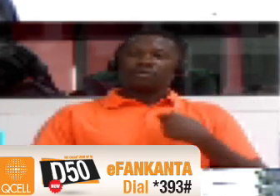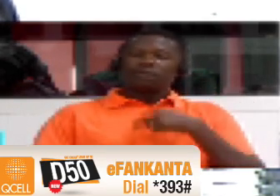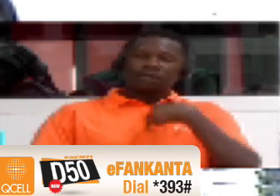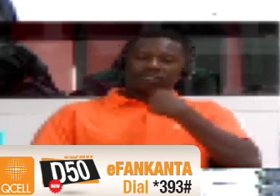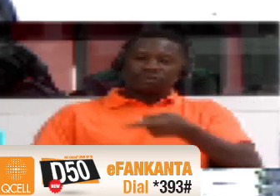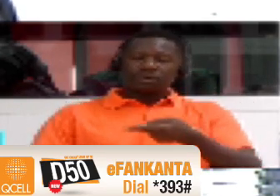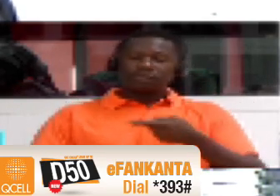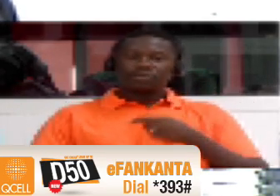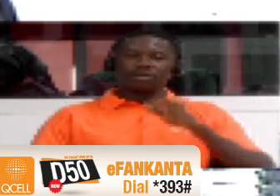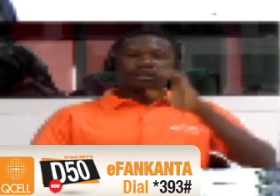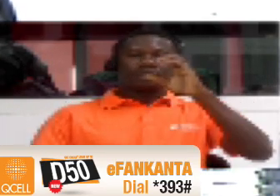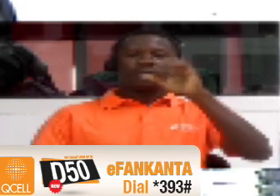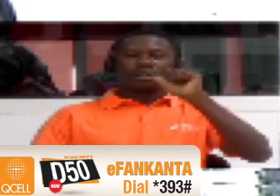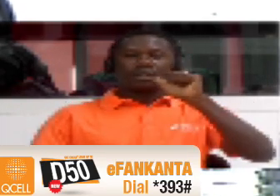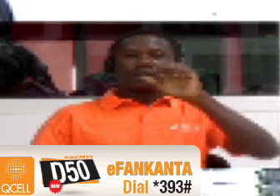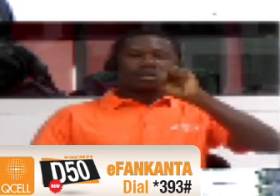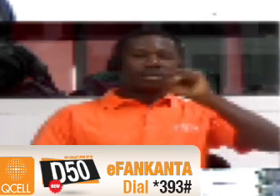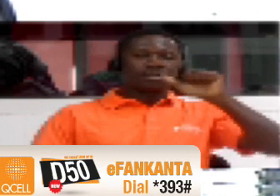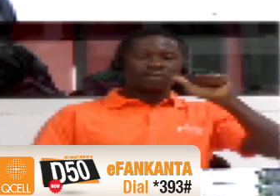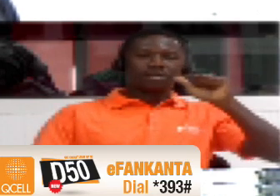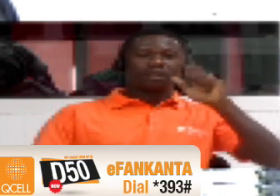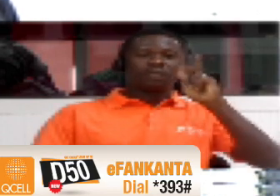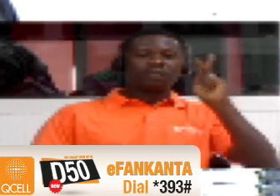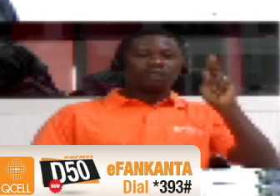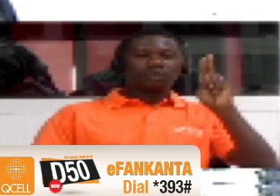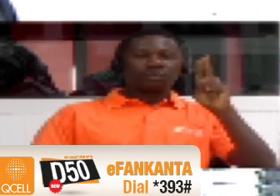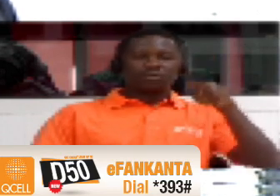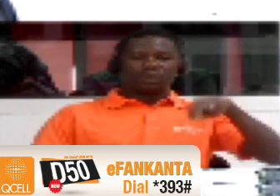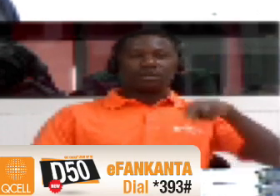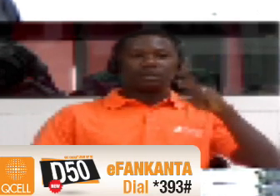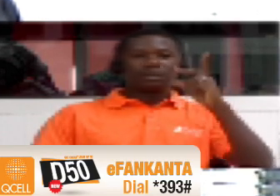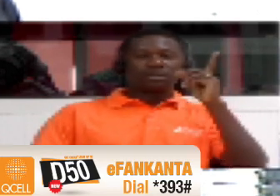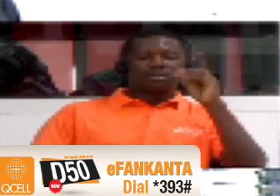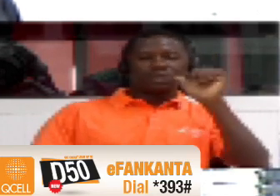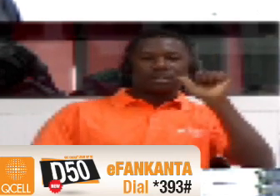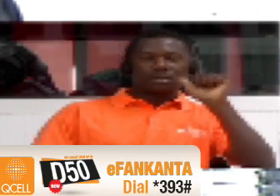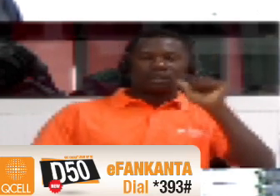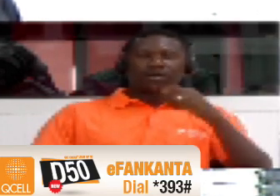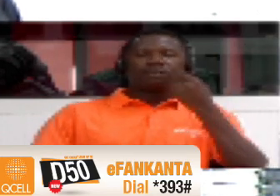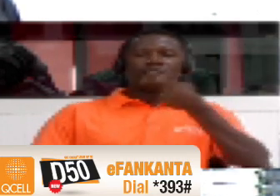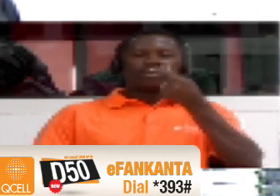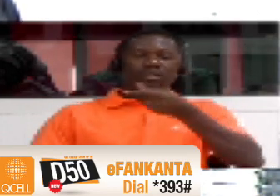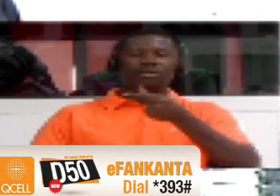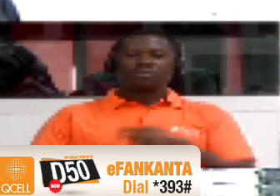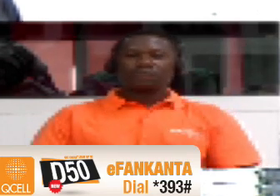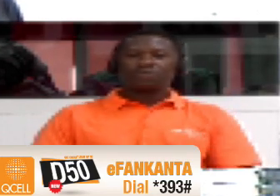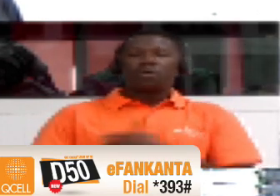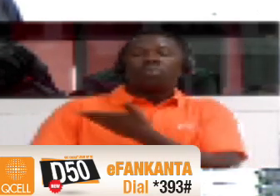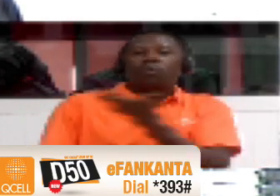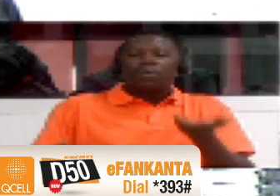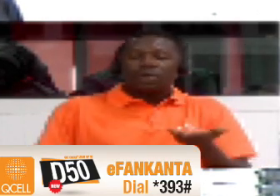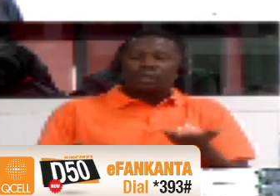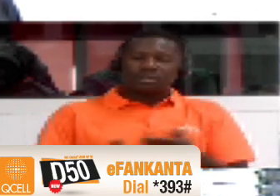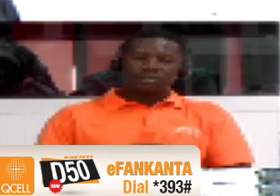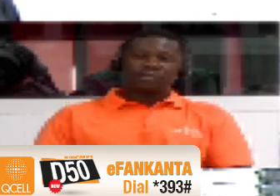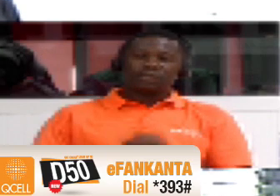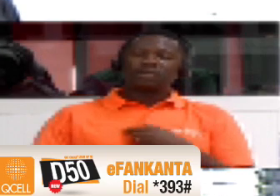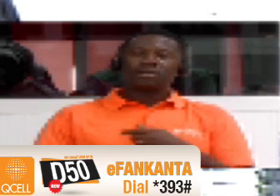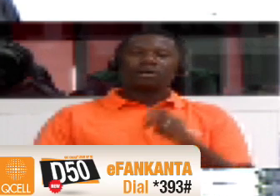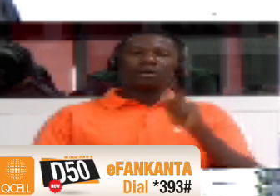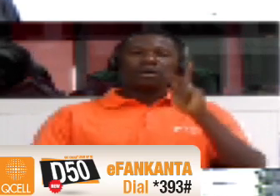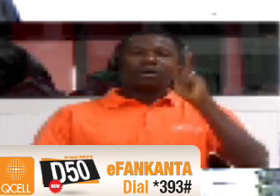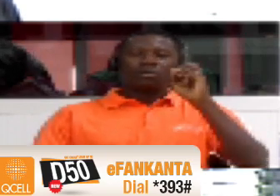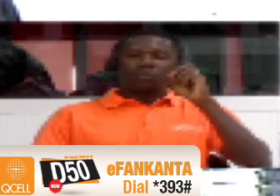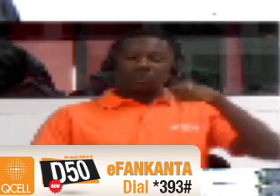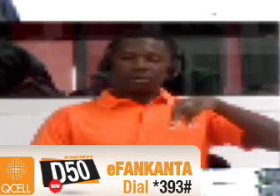am from Kasakunda. Where is Kasakunda? Kasakunda Bemintole. Combo Central West Coast Region.